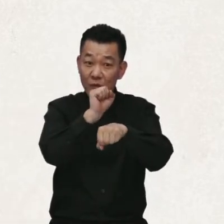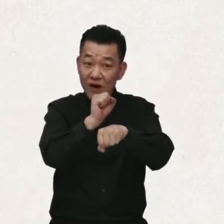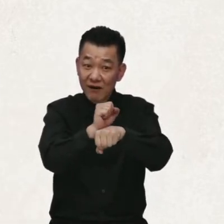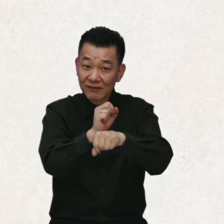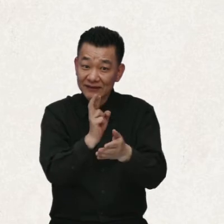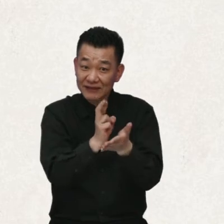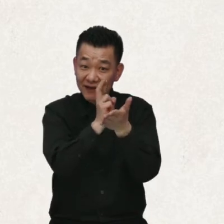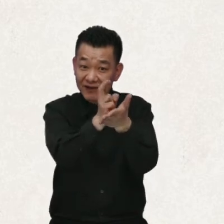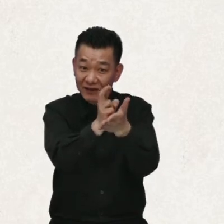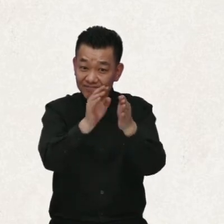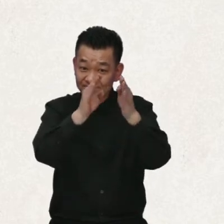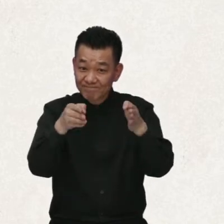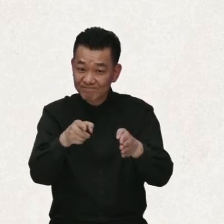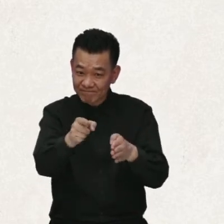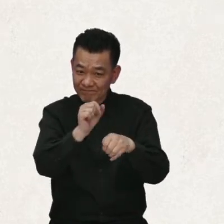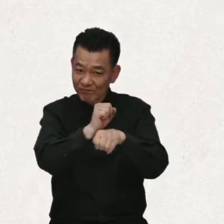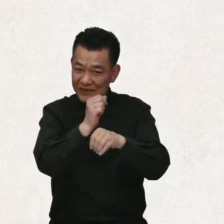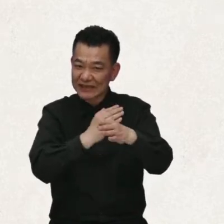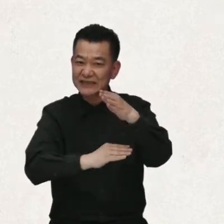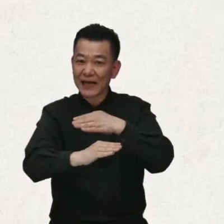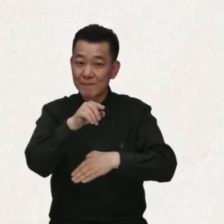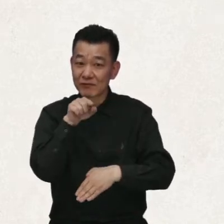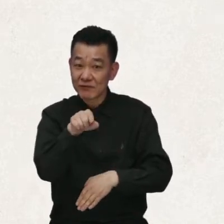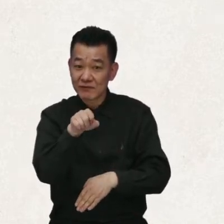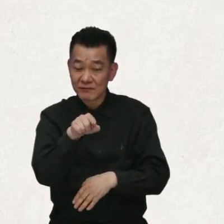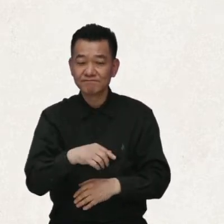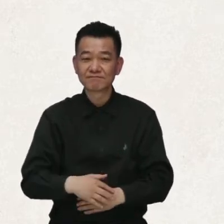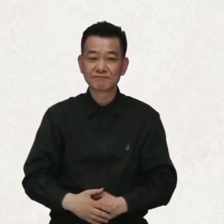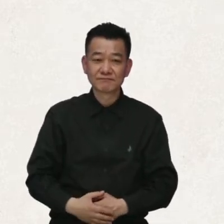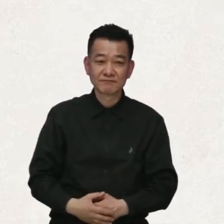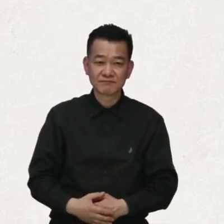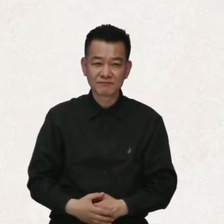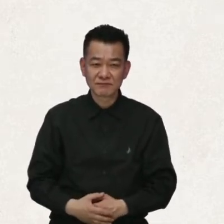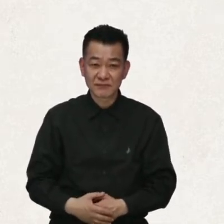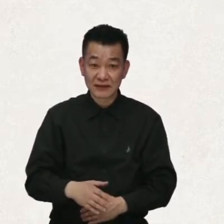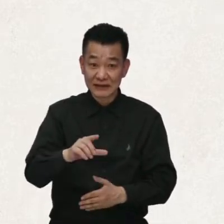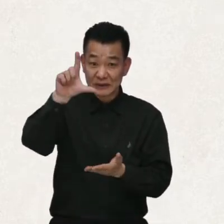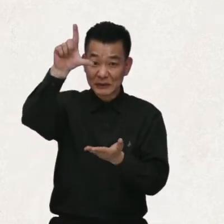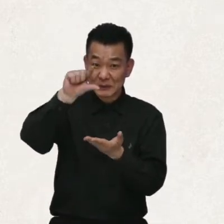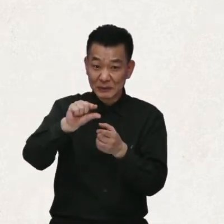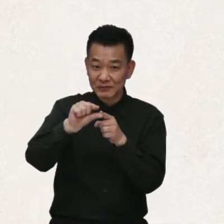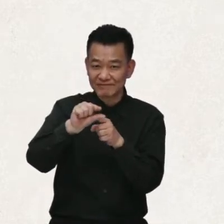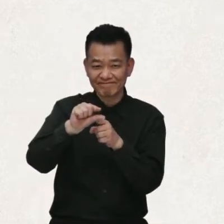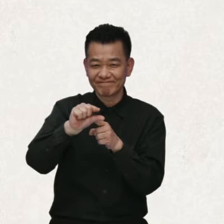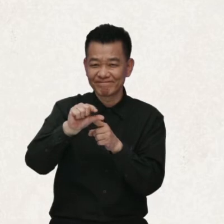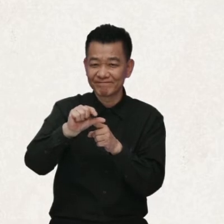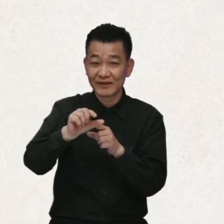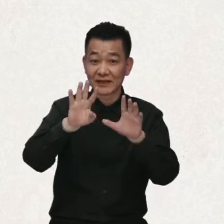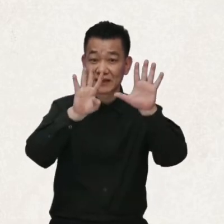2018, among persons with disabilities working at vocational rehabilitation institutions,